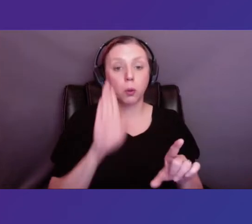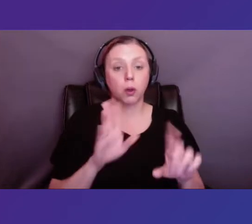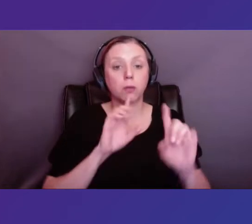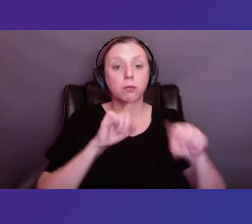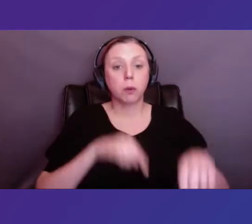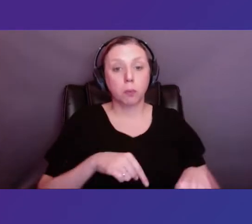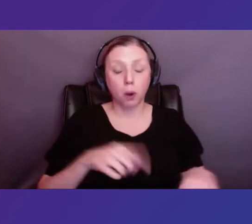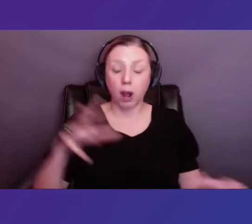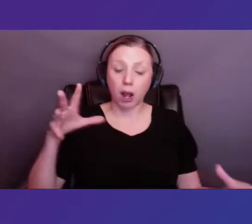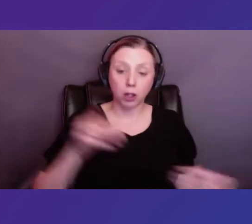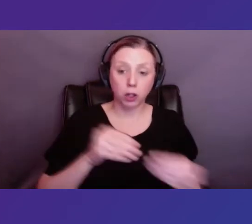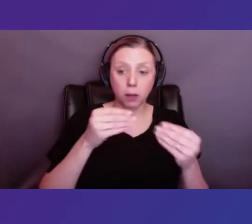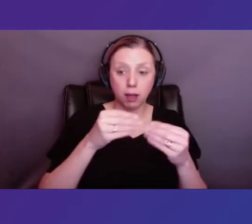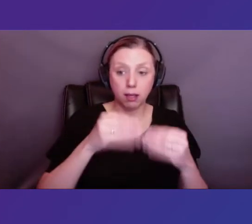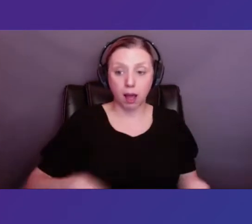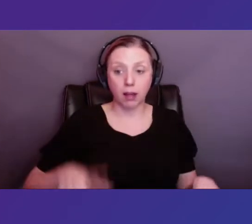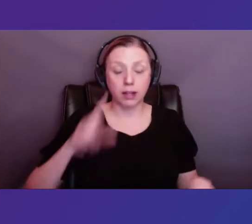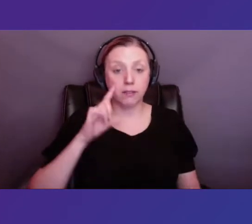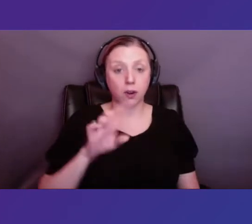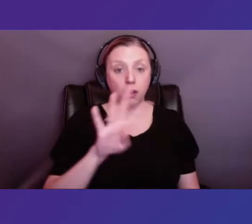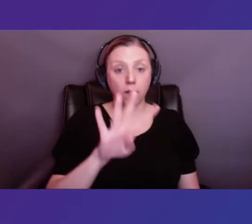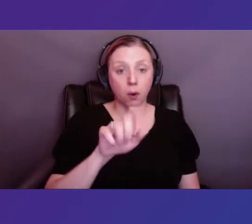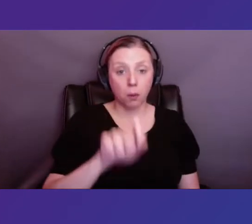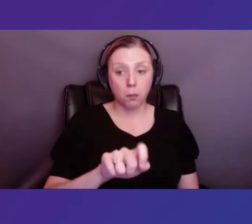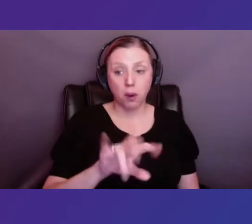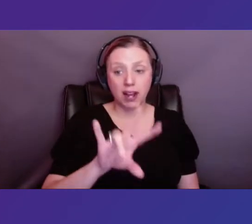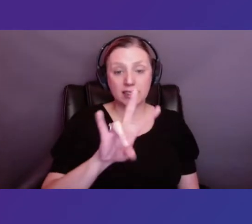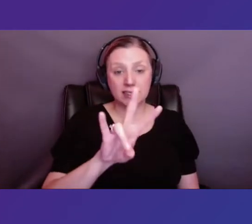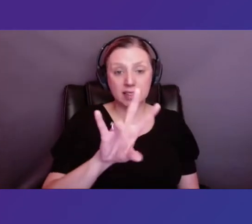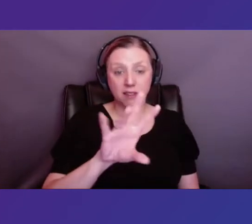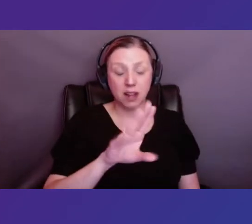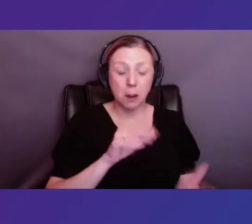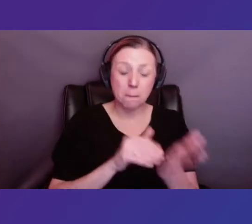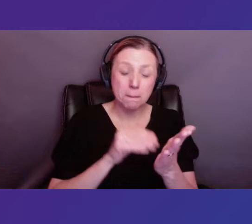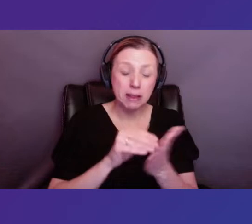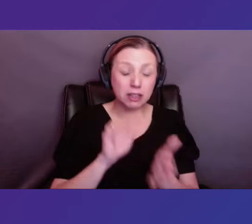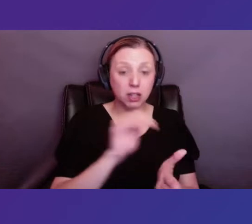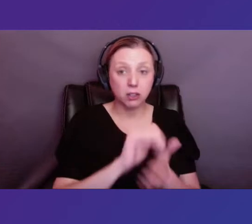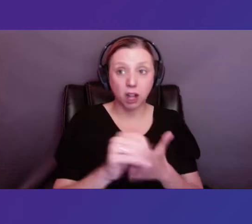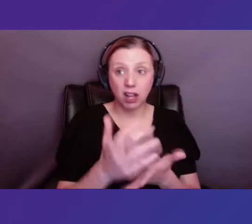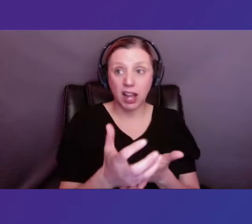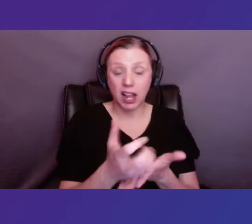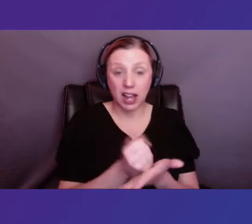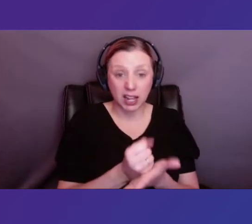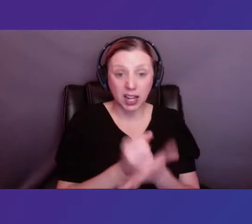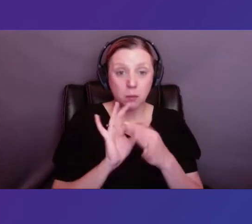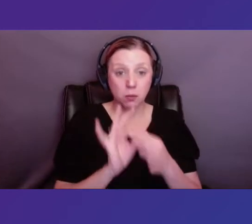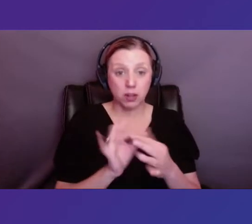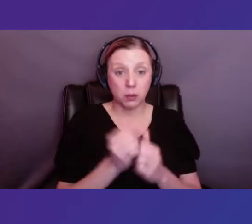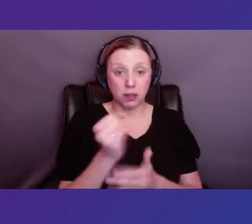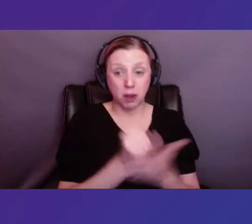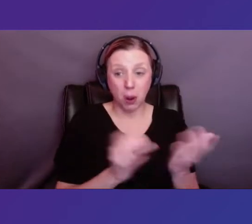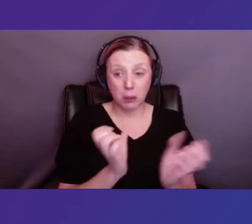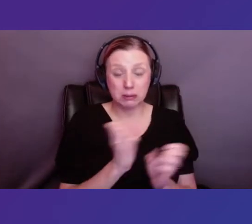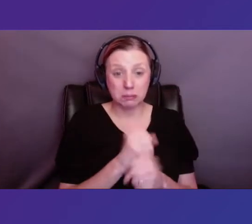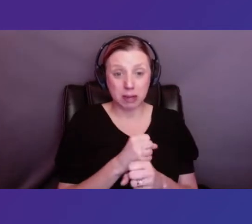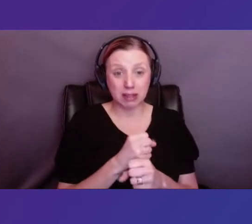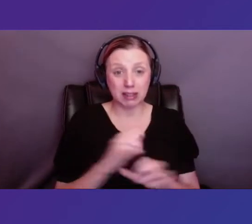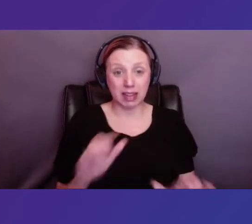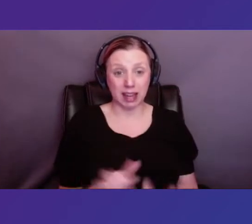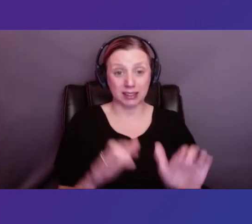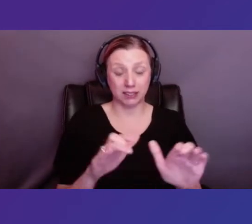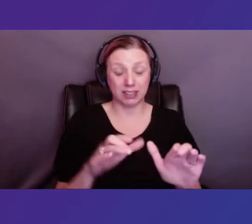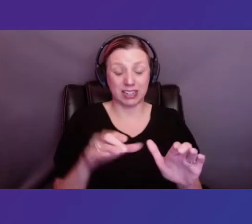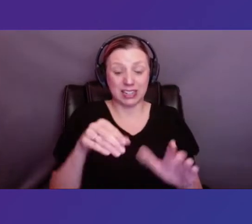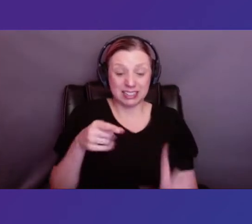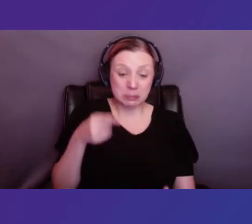cumulative loss of $4.7 million in income related to their art-making activity in New York